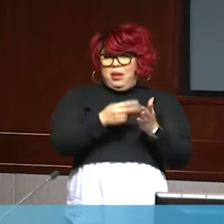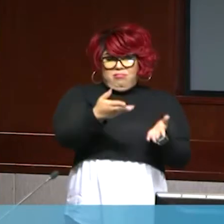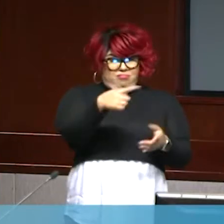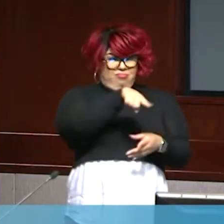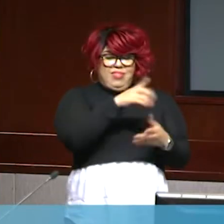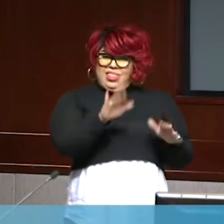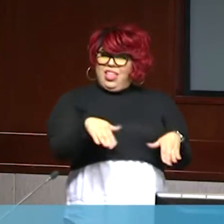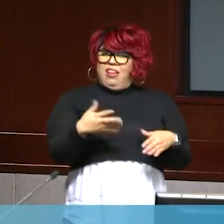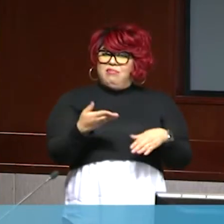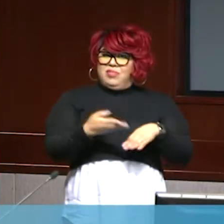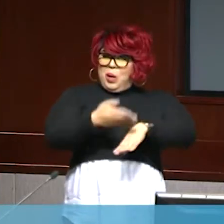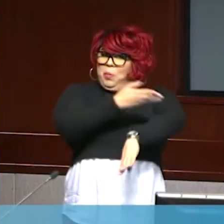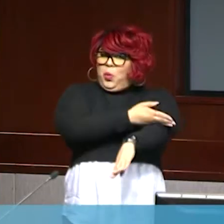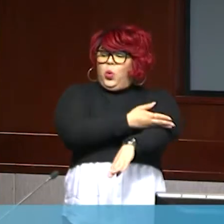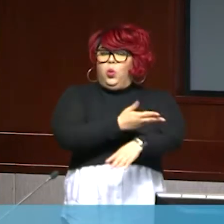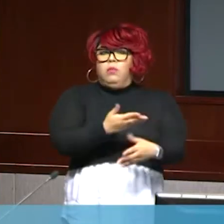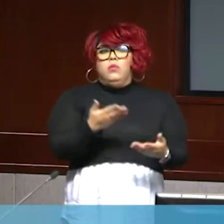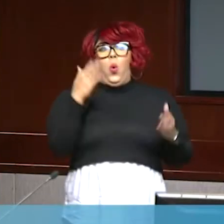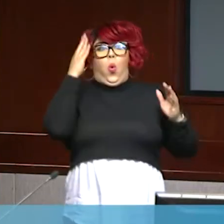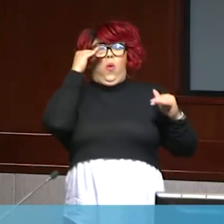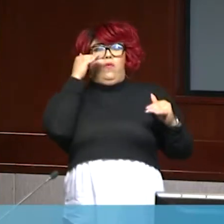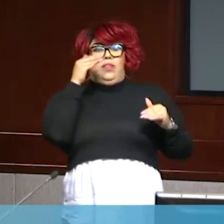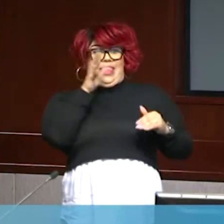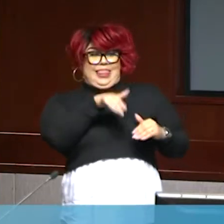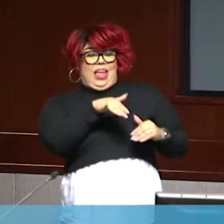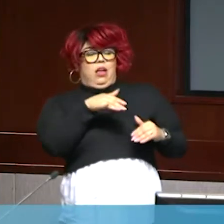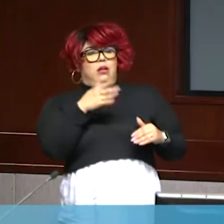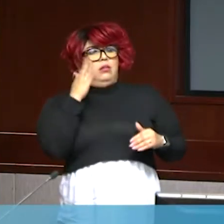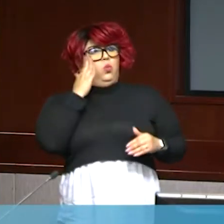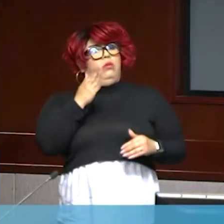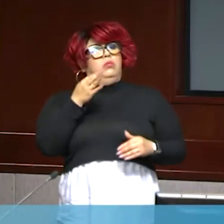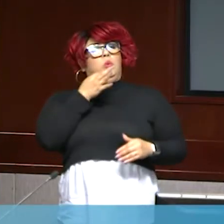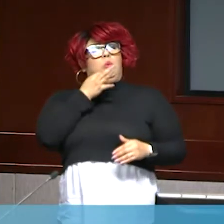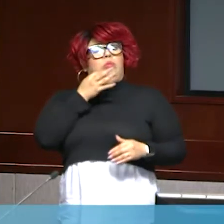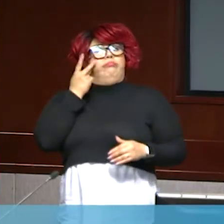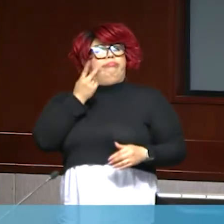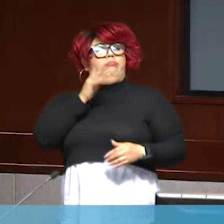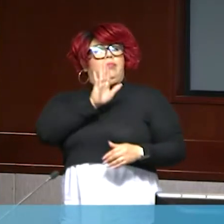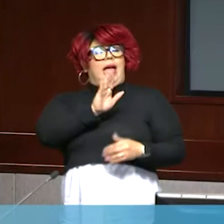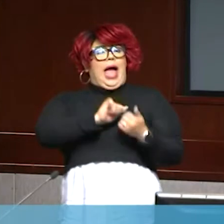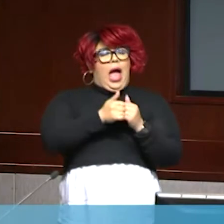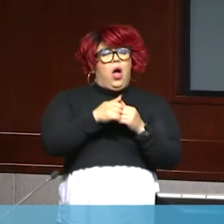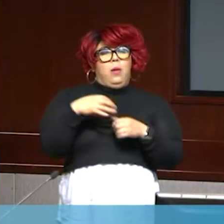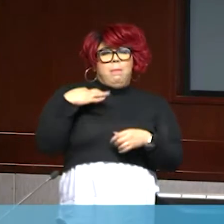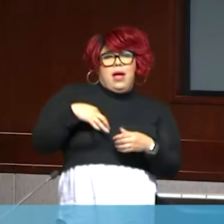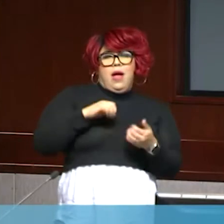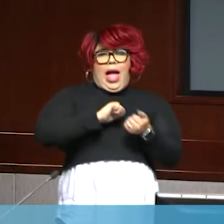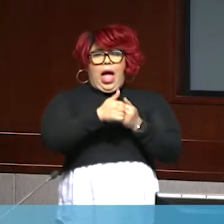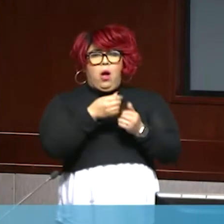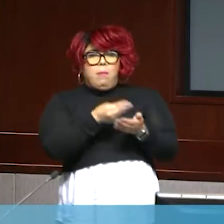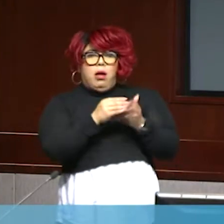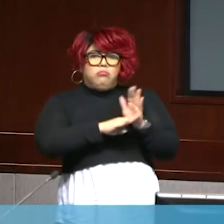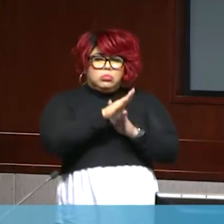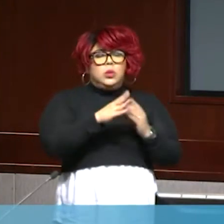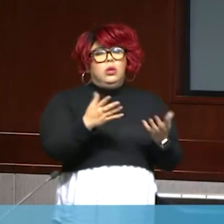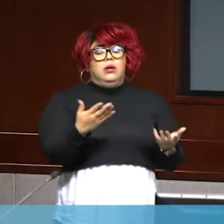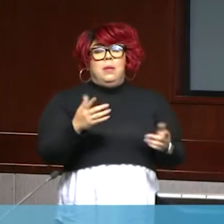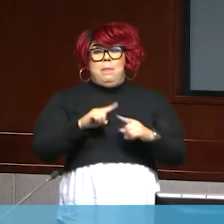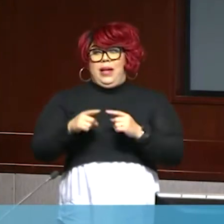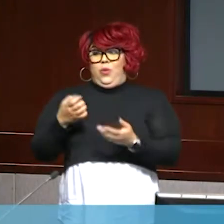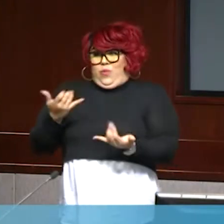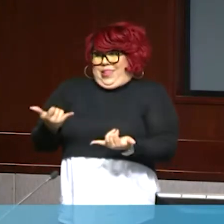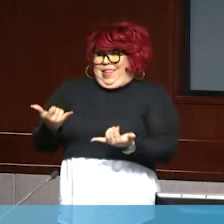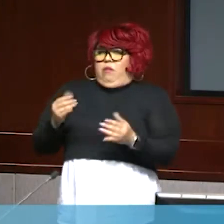see the benefit of that over time. But in general, the economy is not